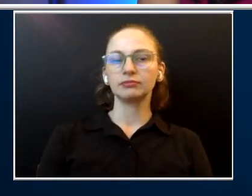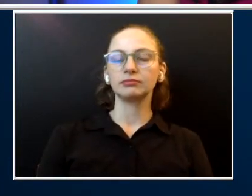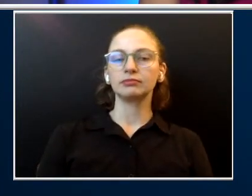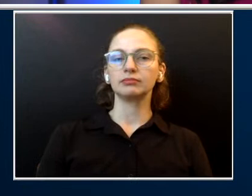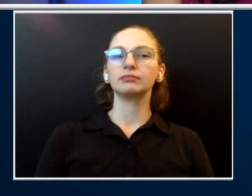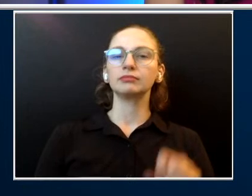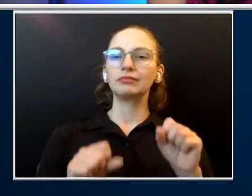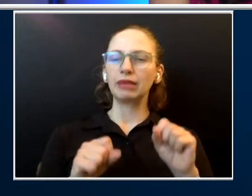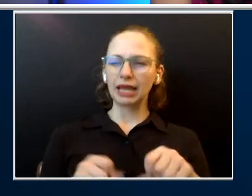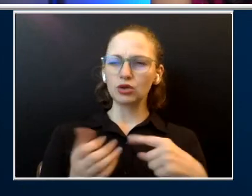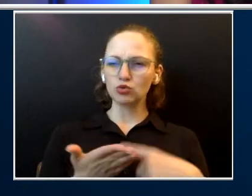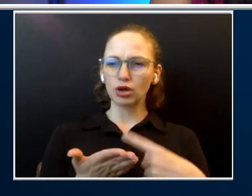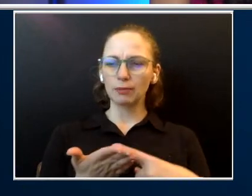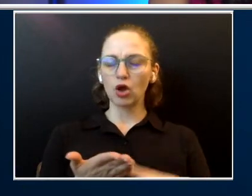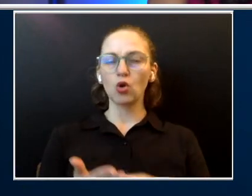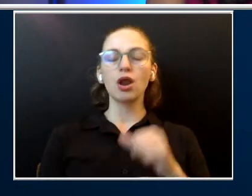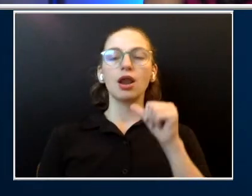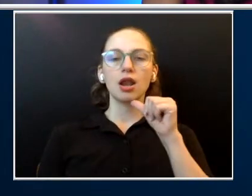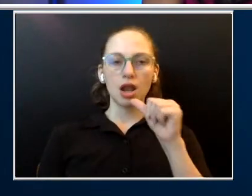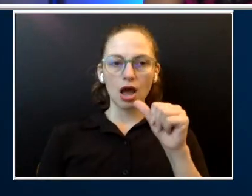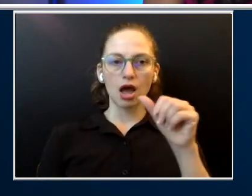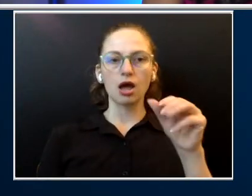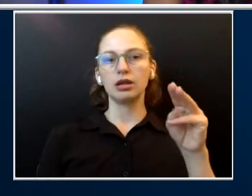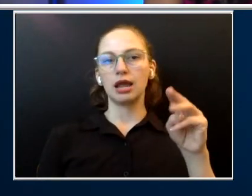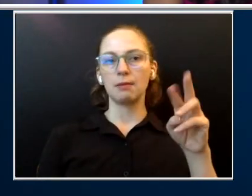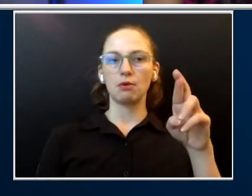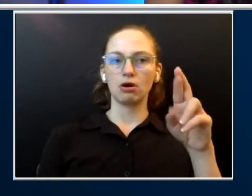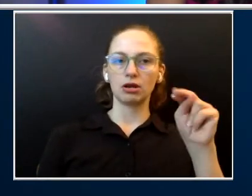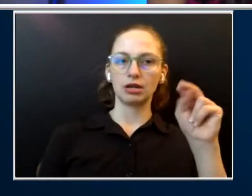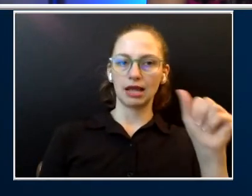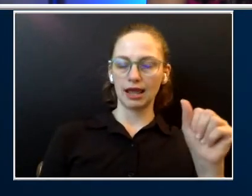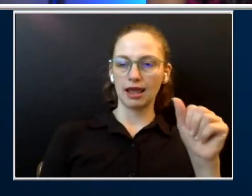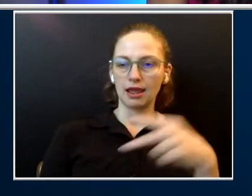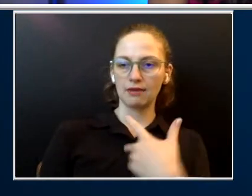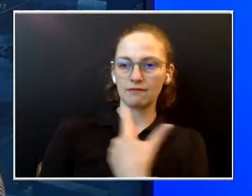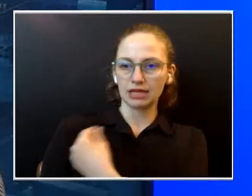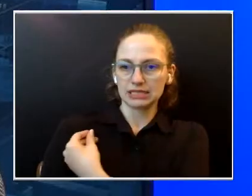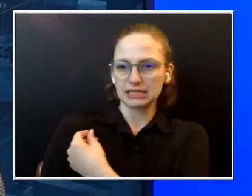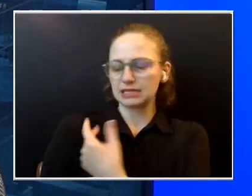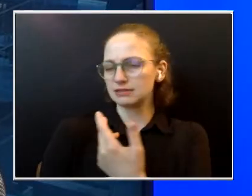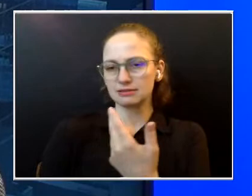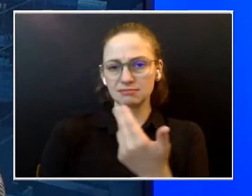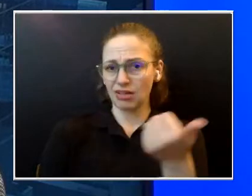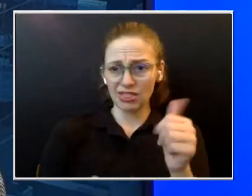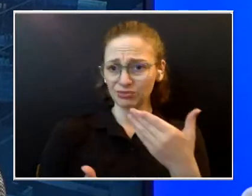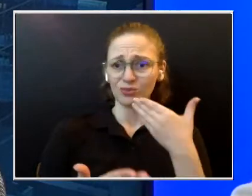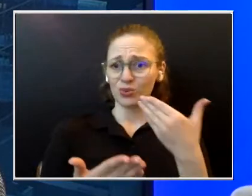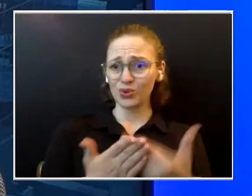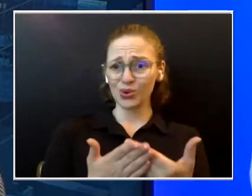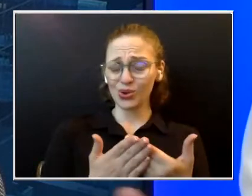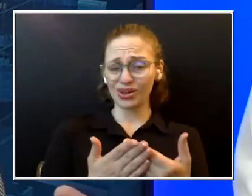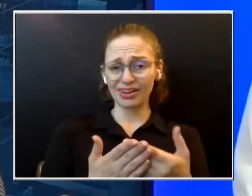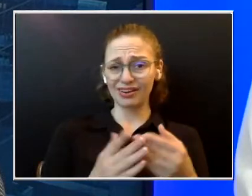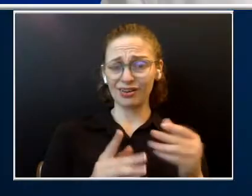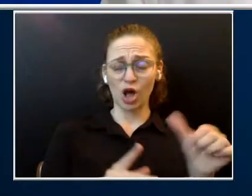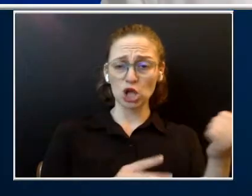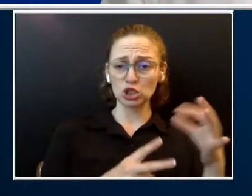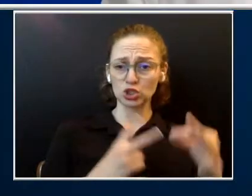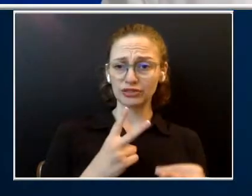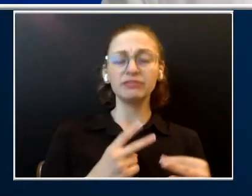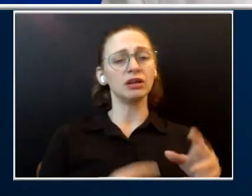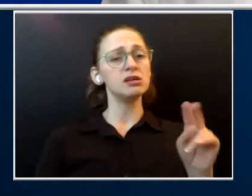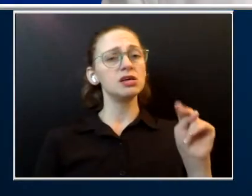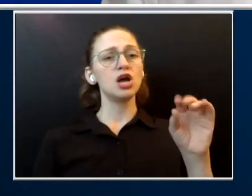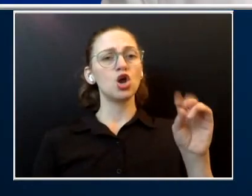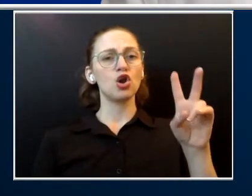non-mRNA vaccines as any good alternatives. Yeah, I think that's what we were talking about, the Novavax therapy for COVID, and it's a more traditional vaccine, Hawkeye,